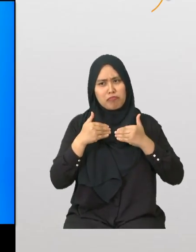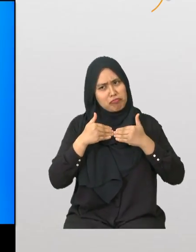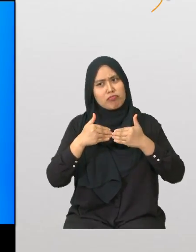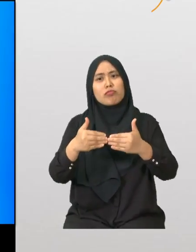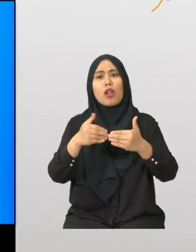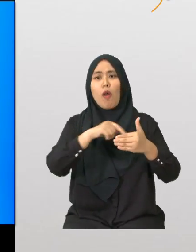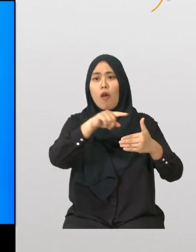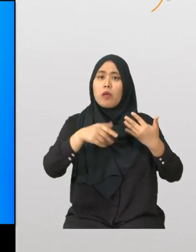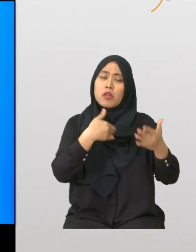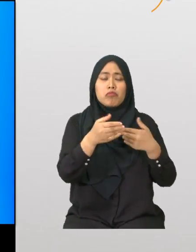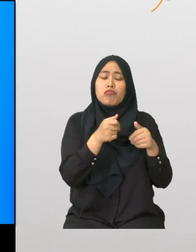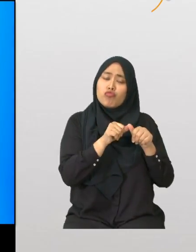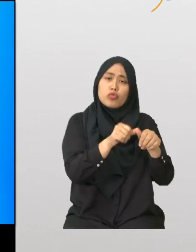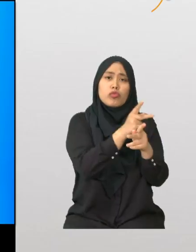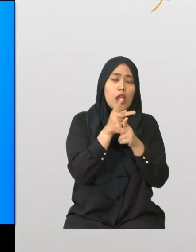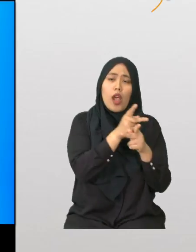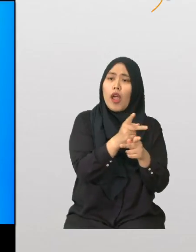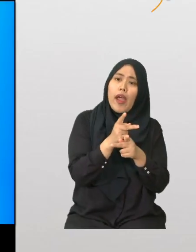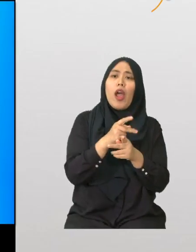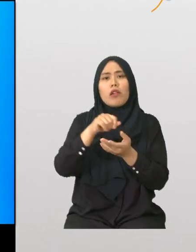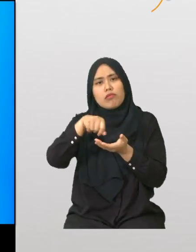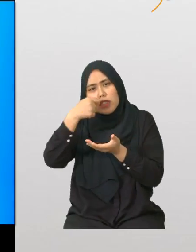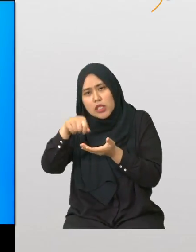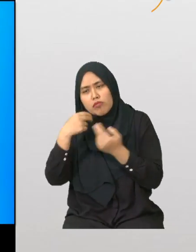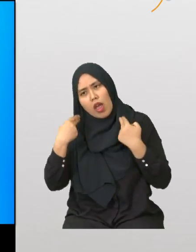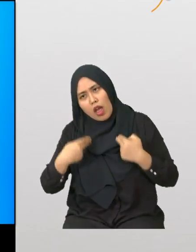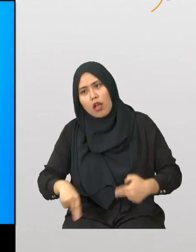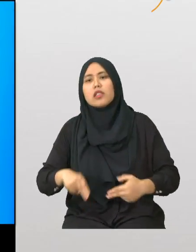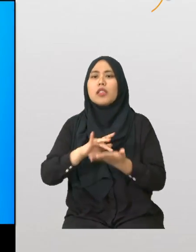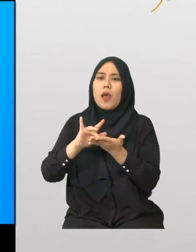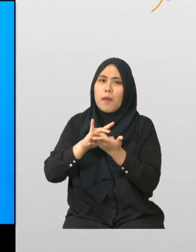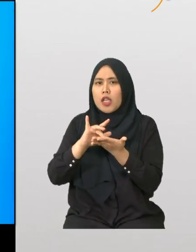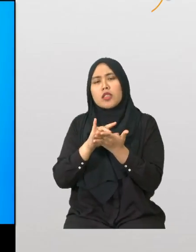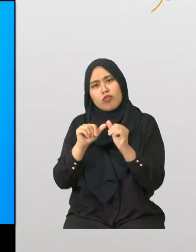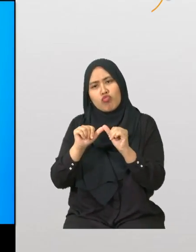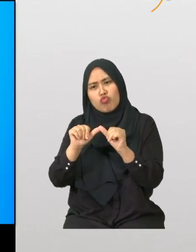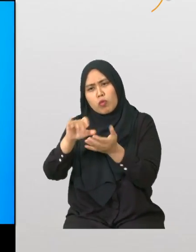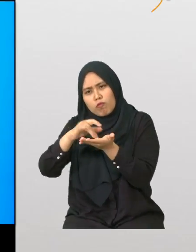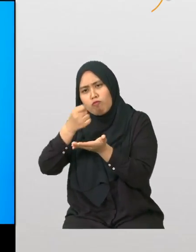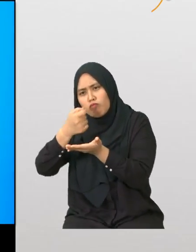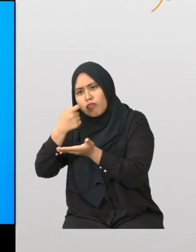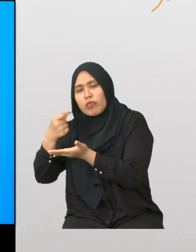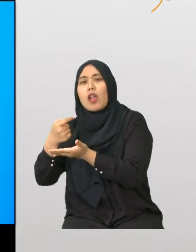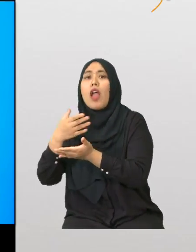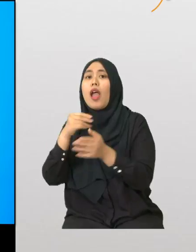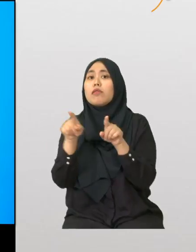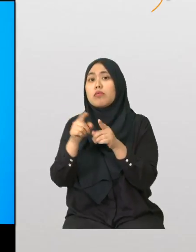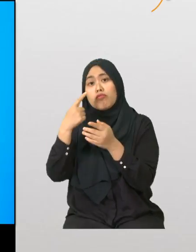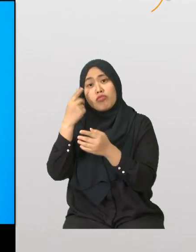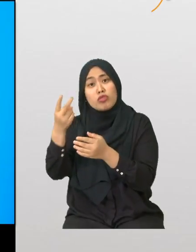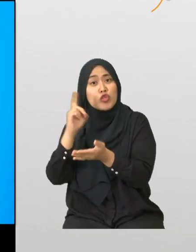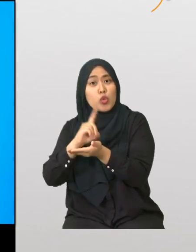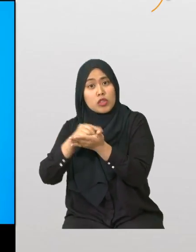of ourselves, eating healthily, taking our medications regularly, and following up with our family doctor.